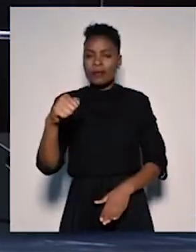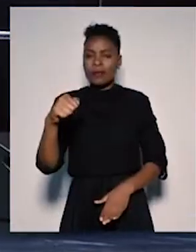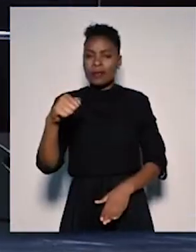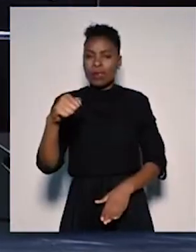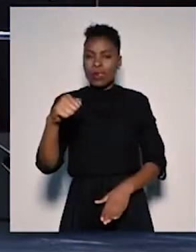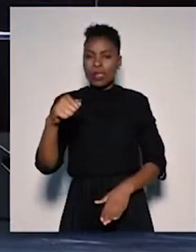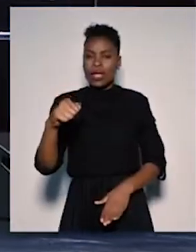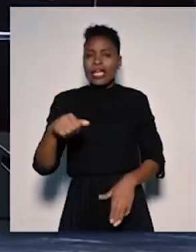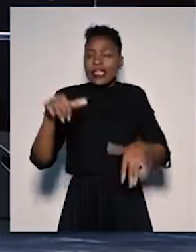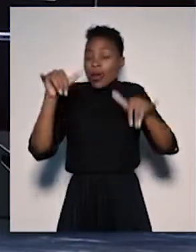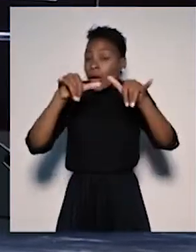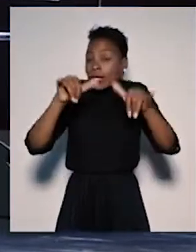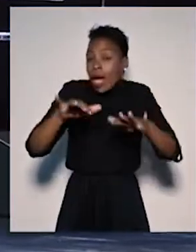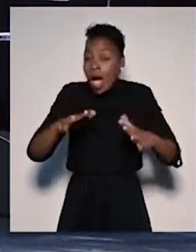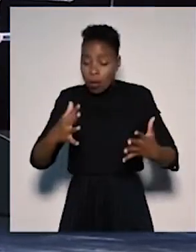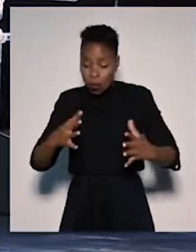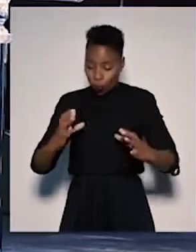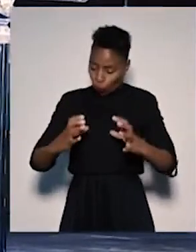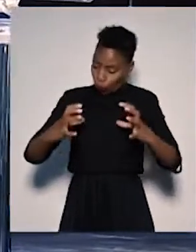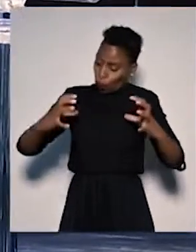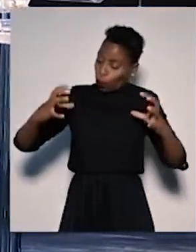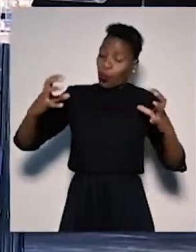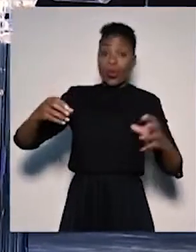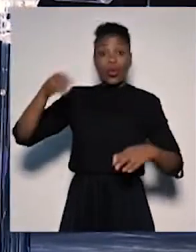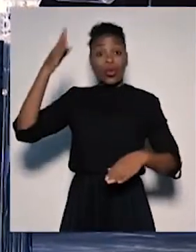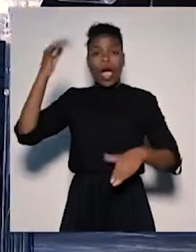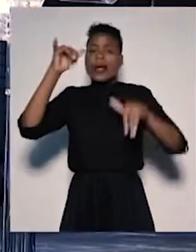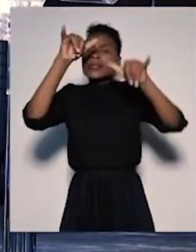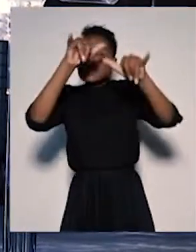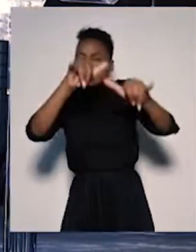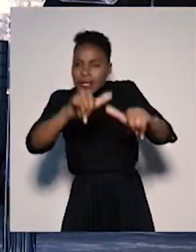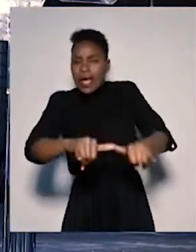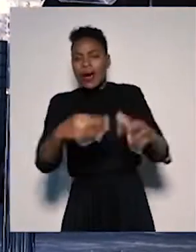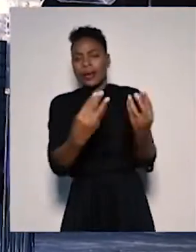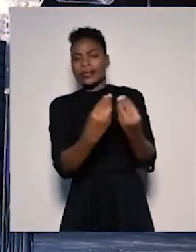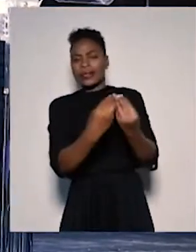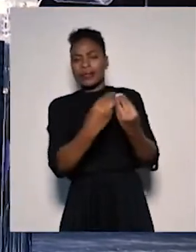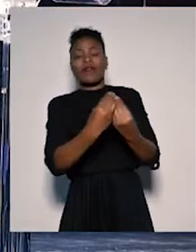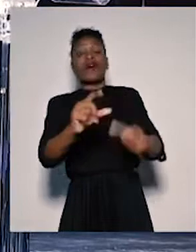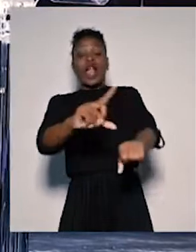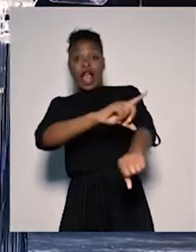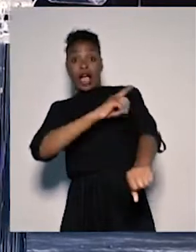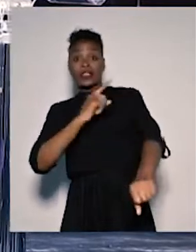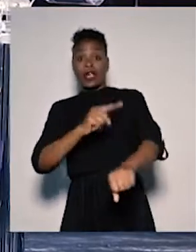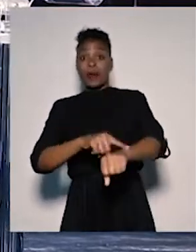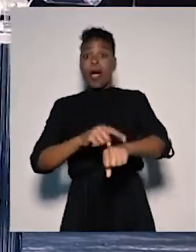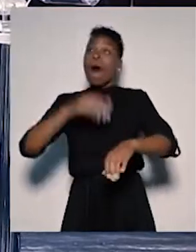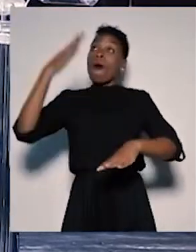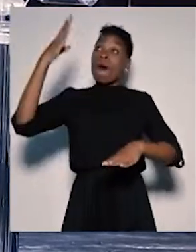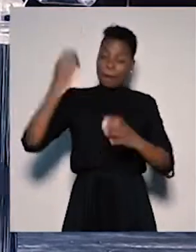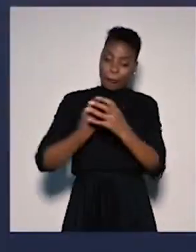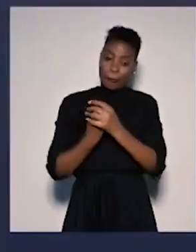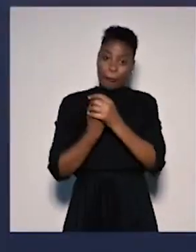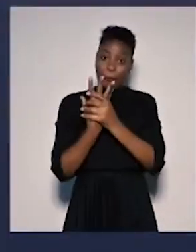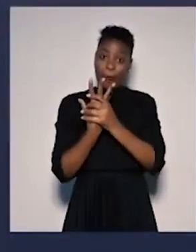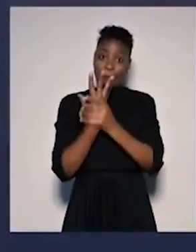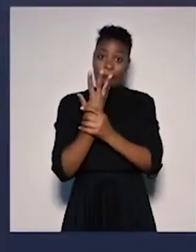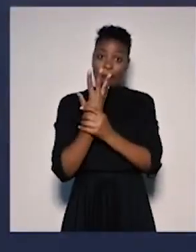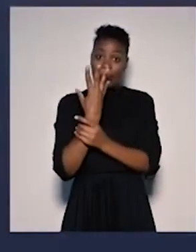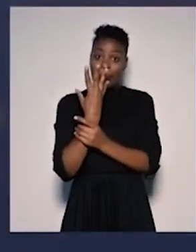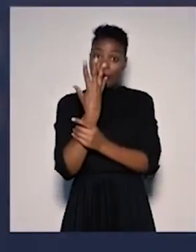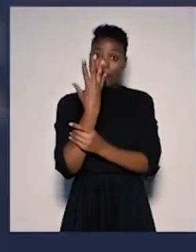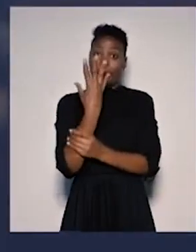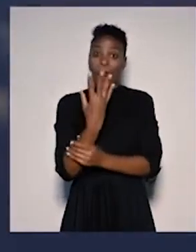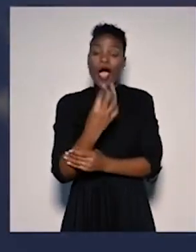a generic way of growing with God is that you got to stay with something for a long time, because as God grows what you're doing, he's growing you